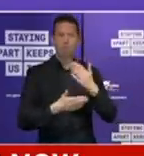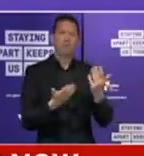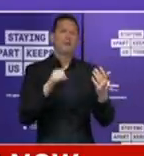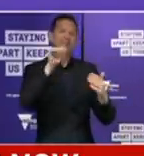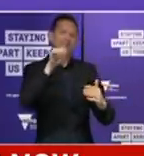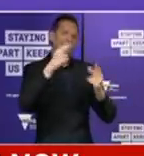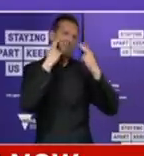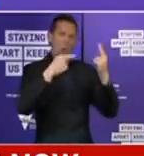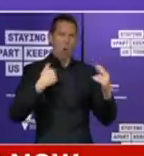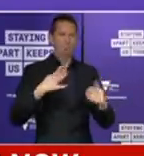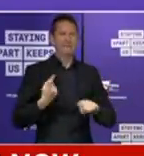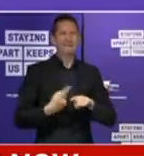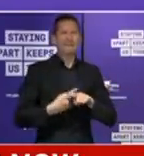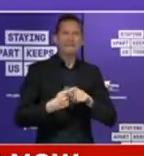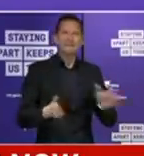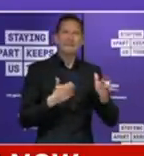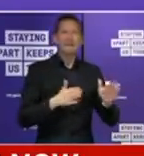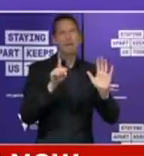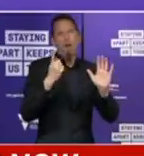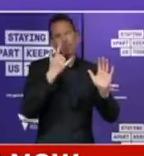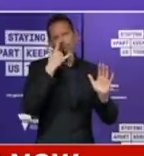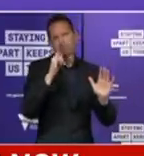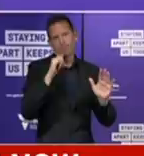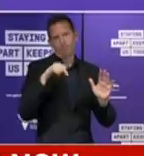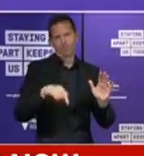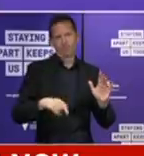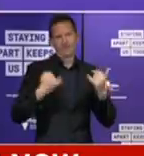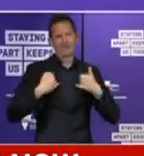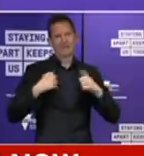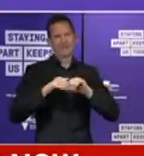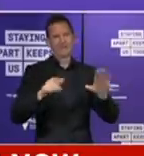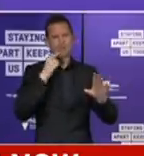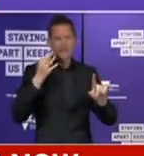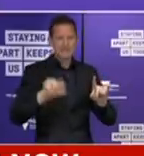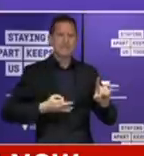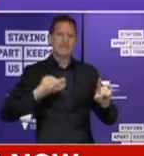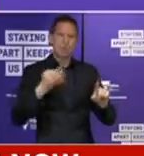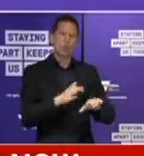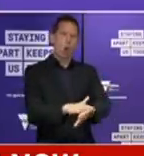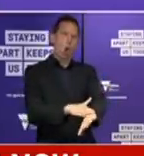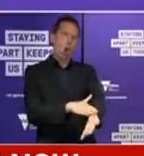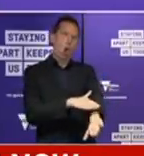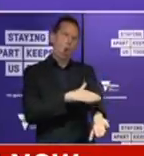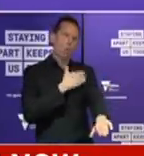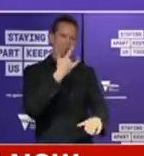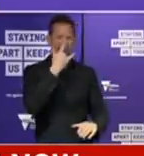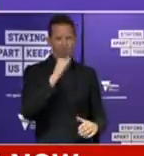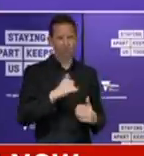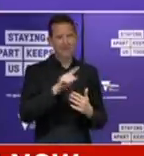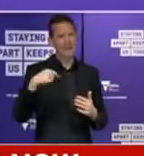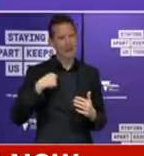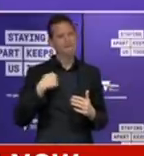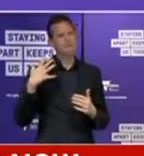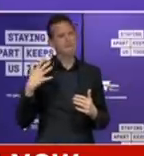But that's not the nature of this fight. That's not the nature of this virus. It's stubborn. And we've got to be as stubborn as